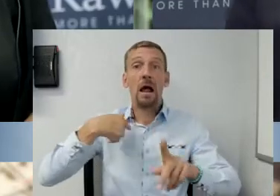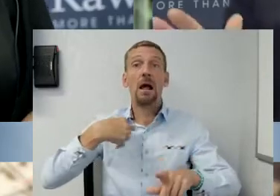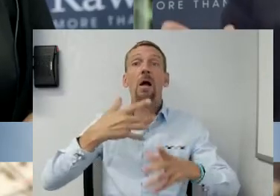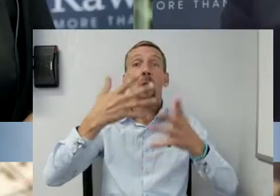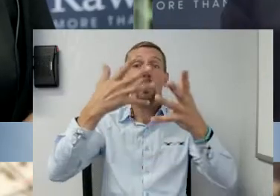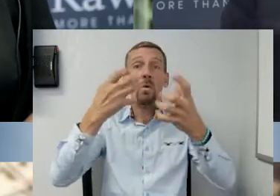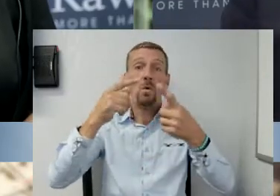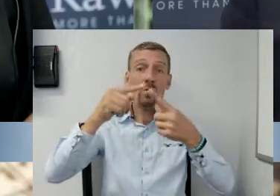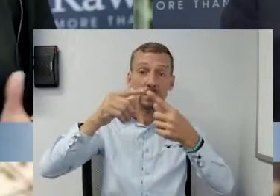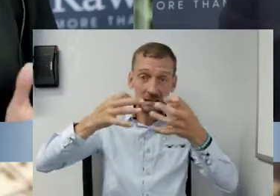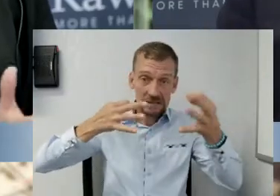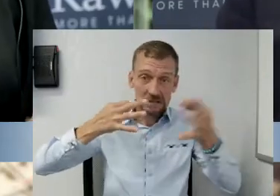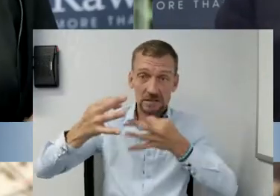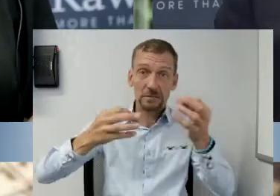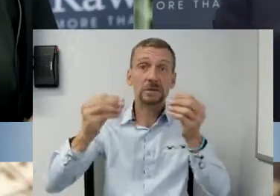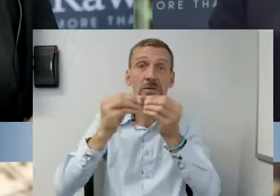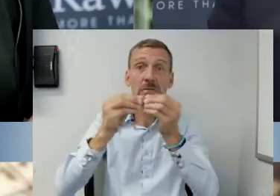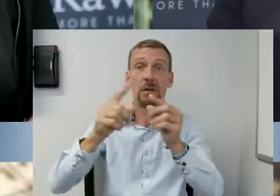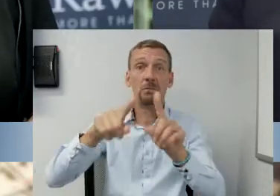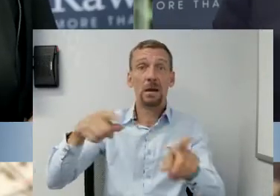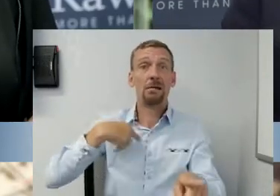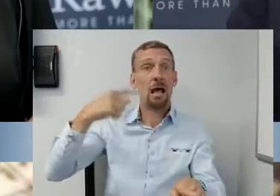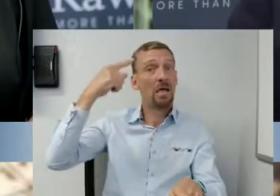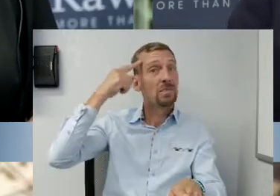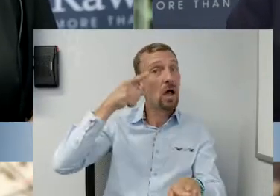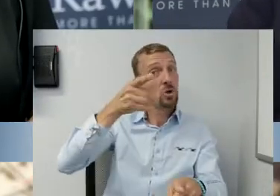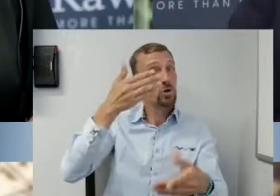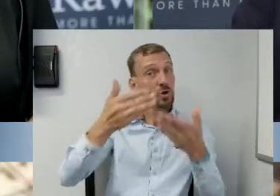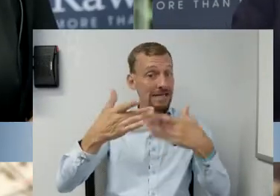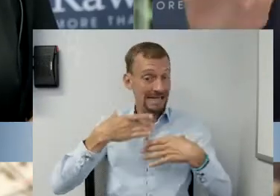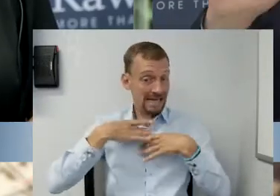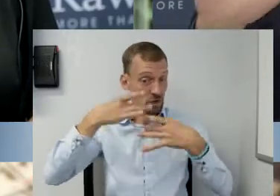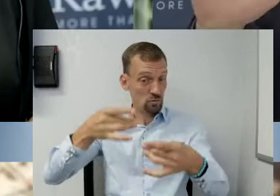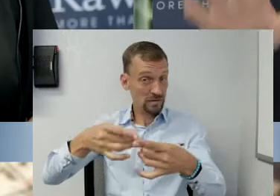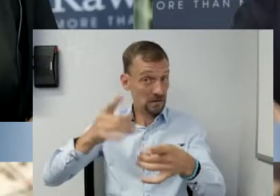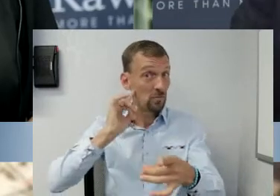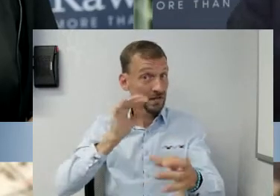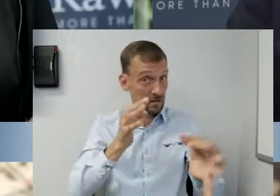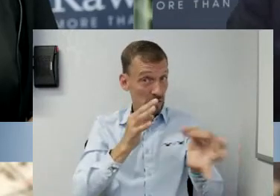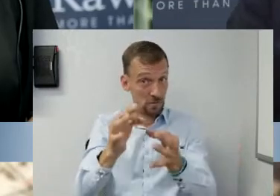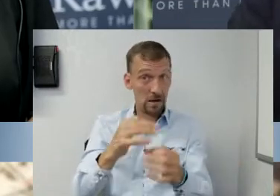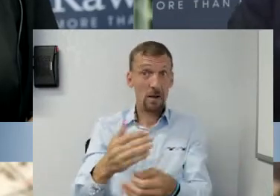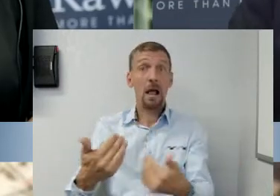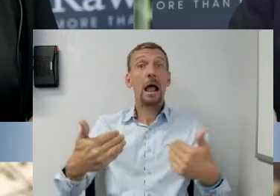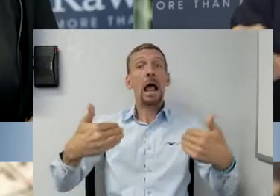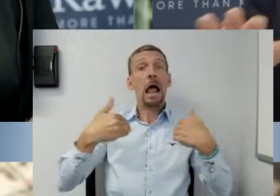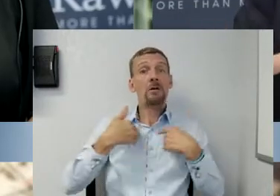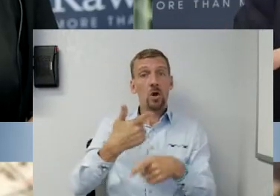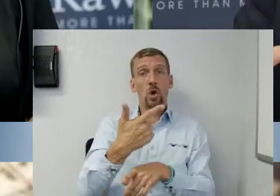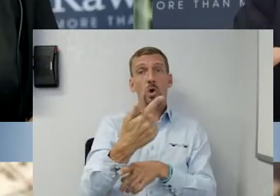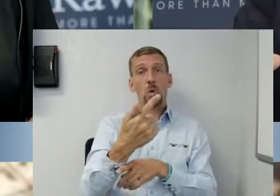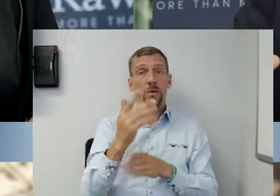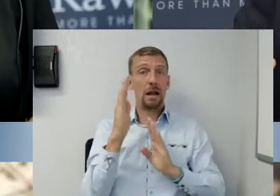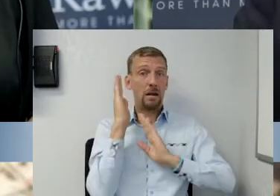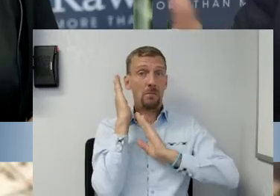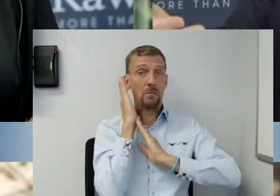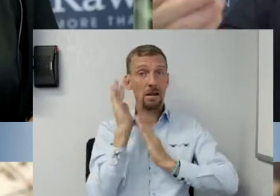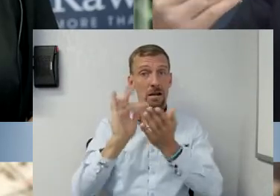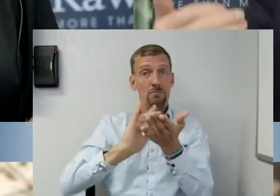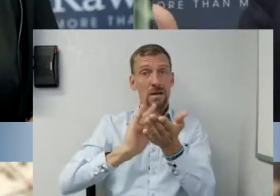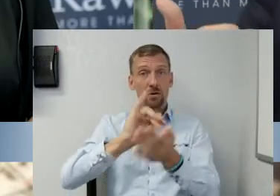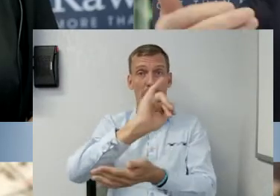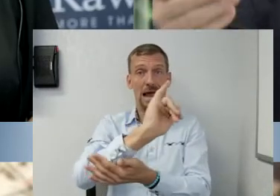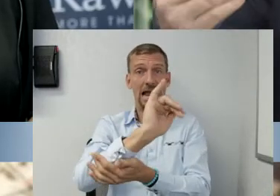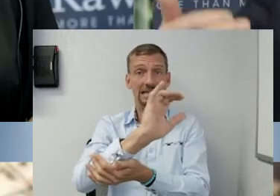but I thought you might be interested in this. So we have a 21 bed medical ICU on